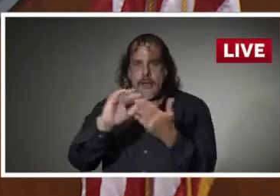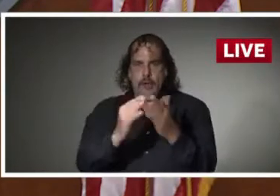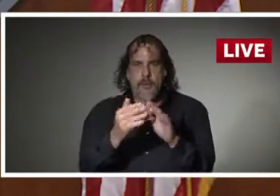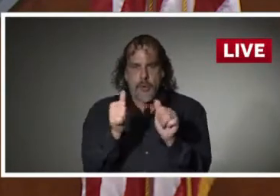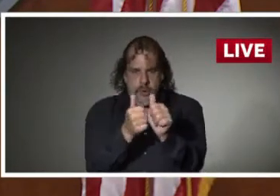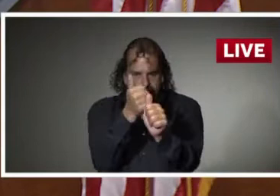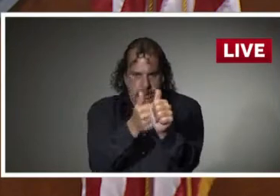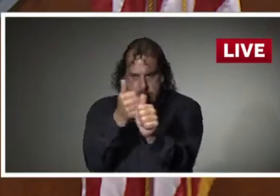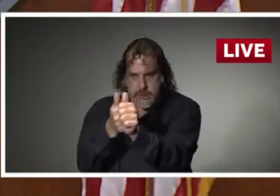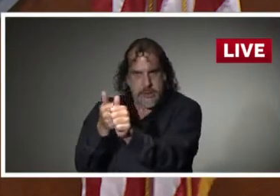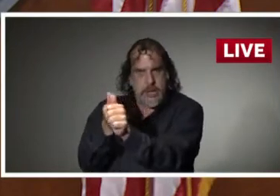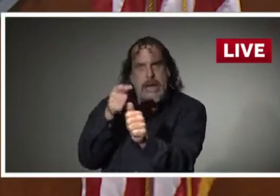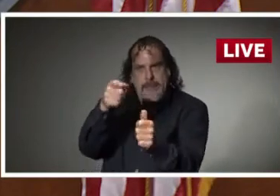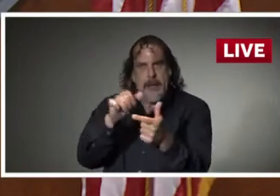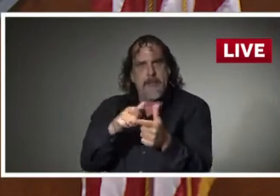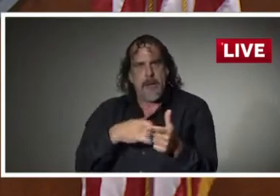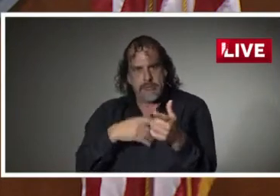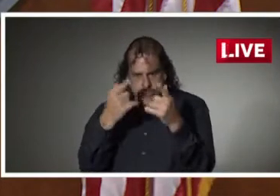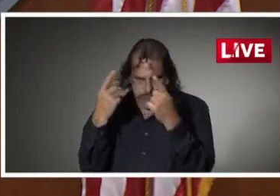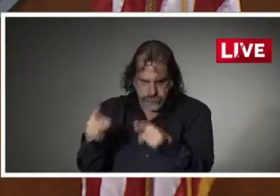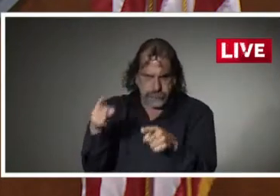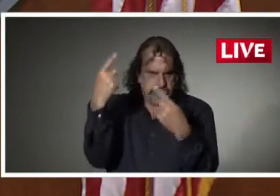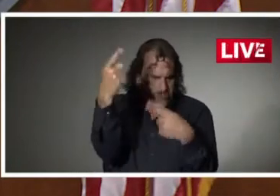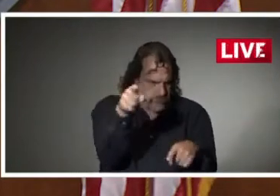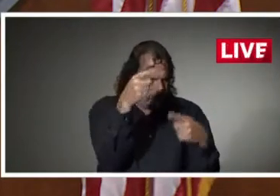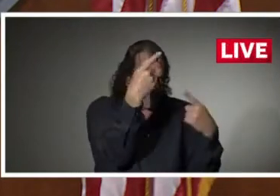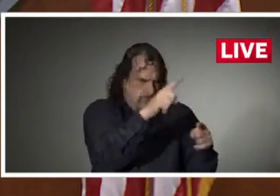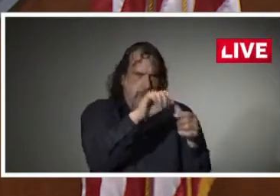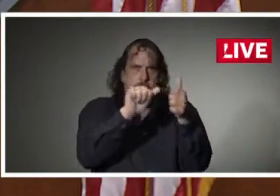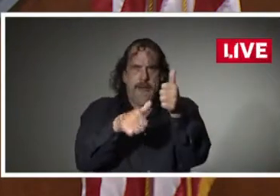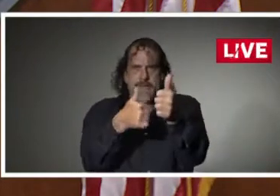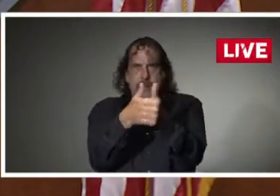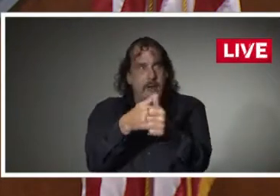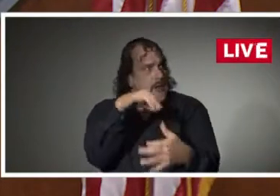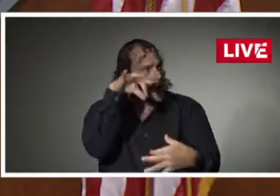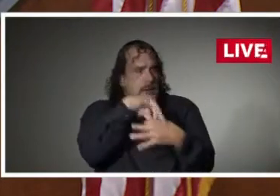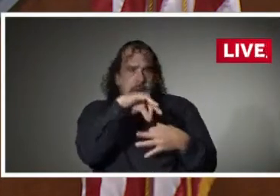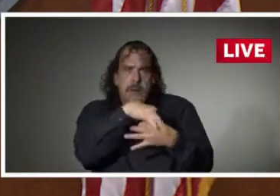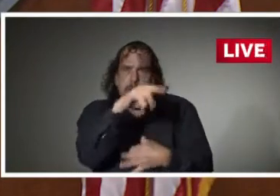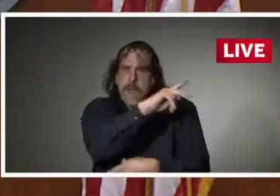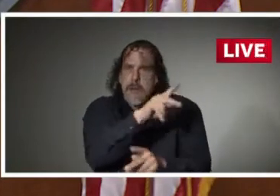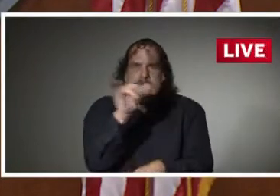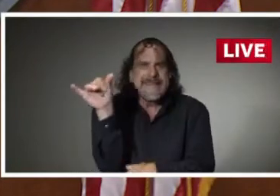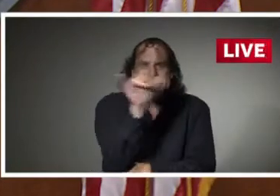There's got to be buy-in by the elected leaders in the community.